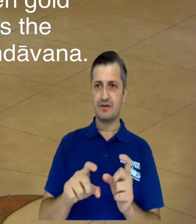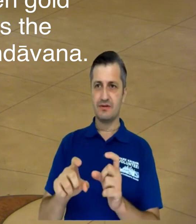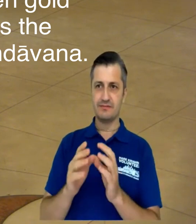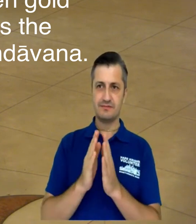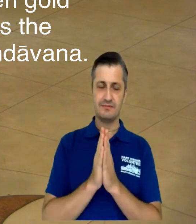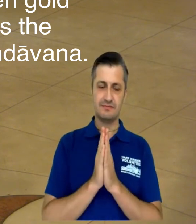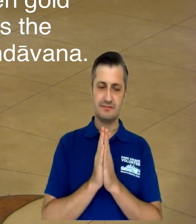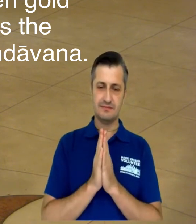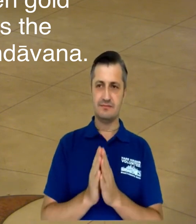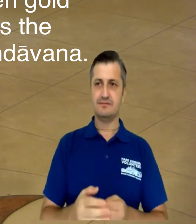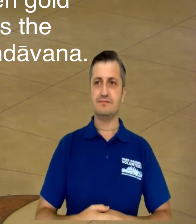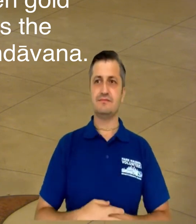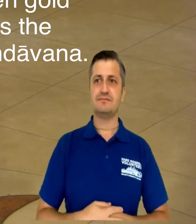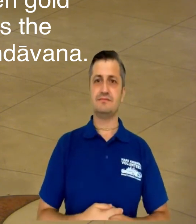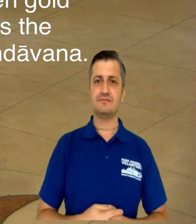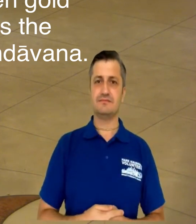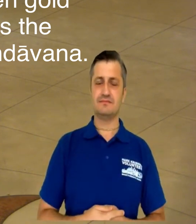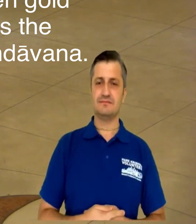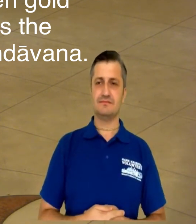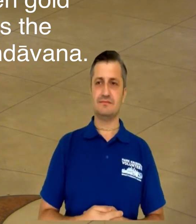Pranamami Hari Piye